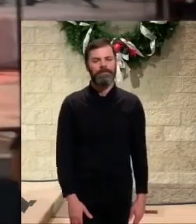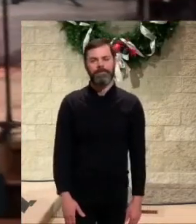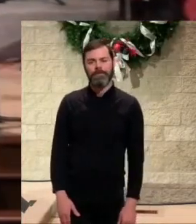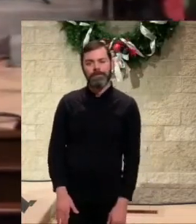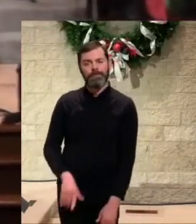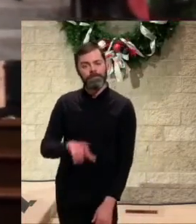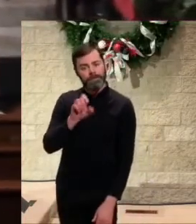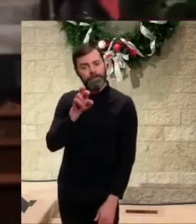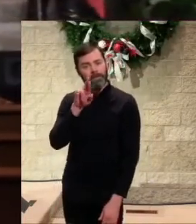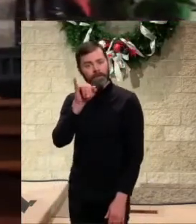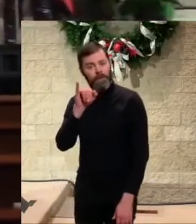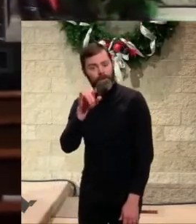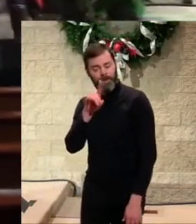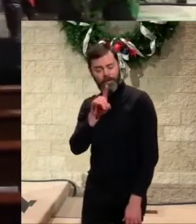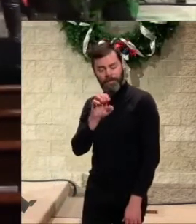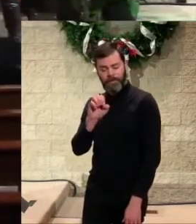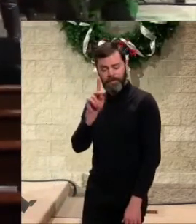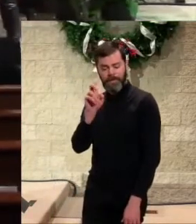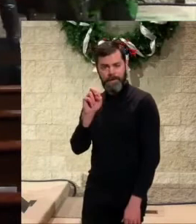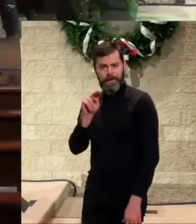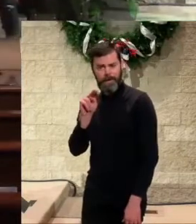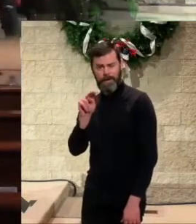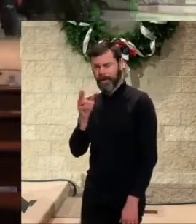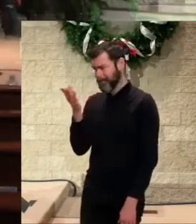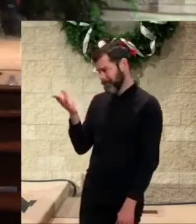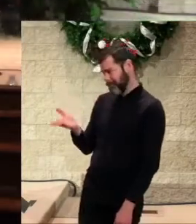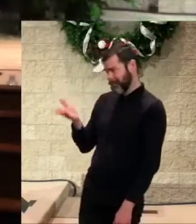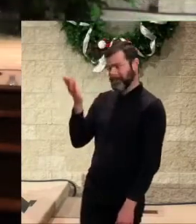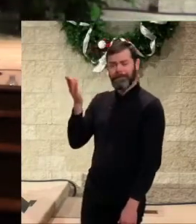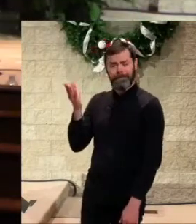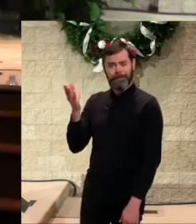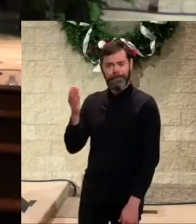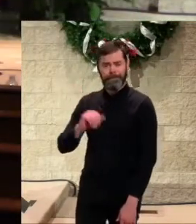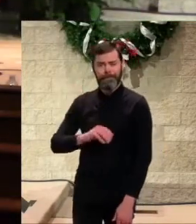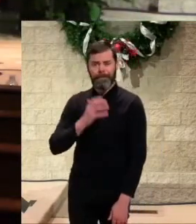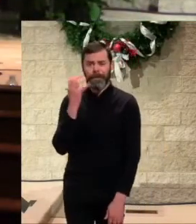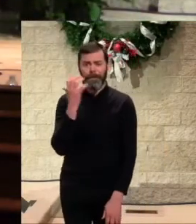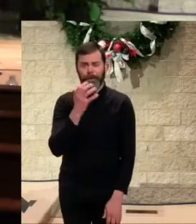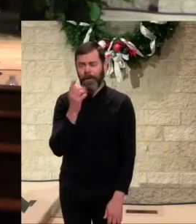is Lori Dokken and our awesome band. Look at that.